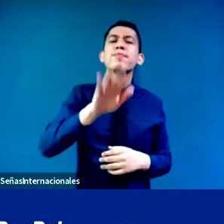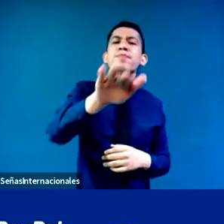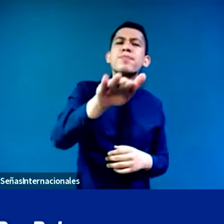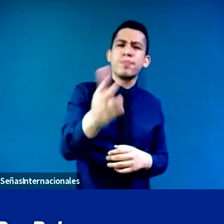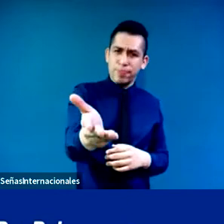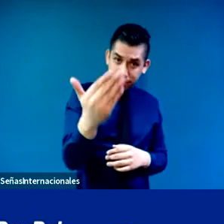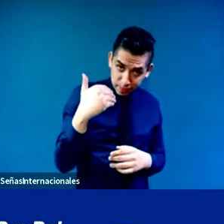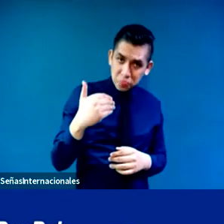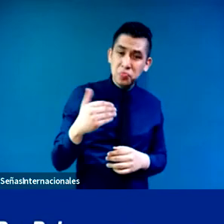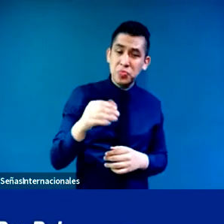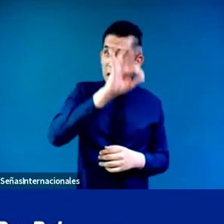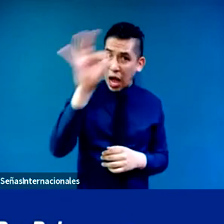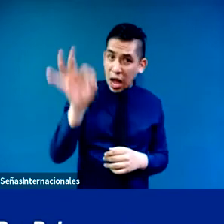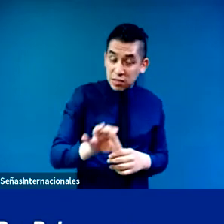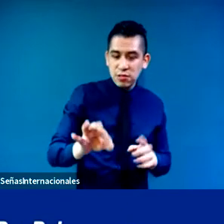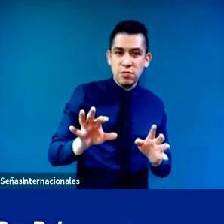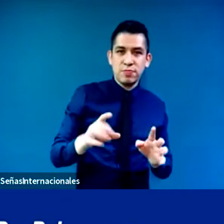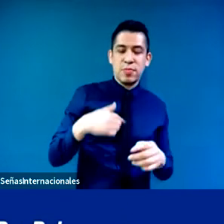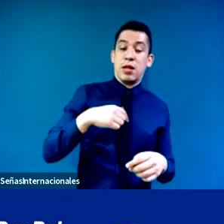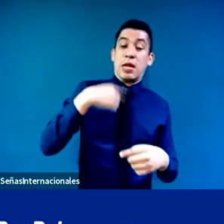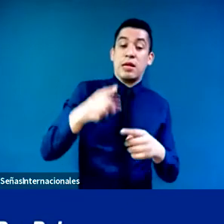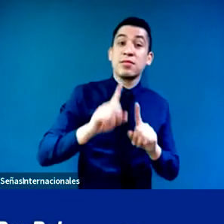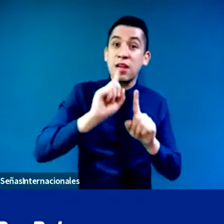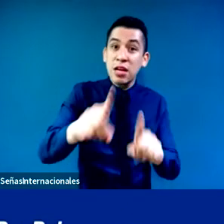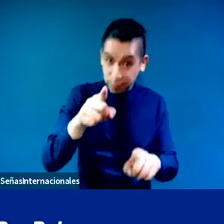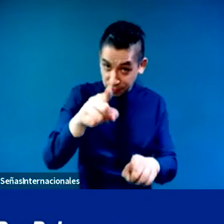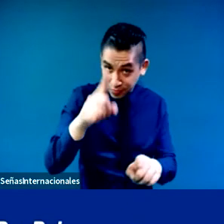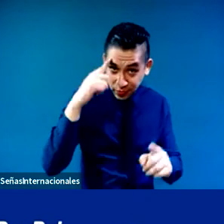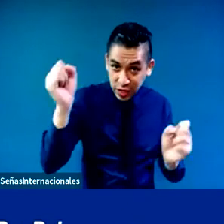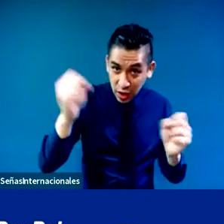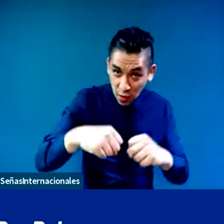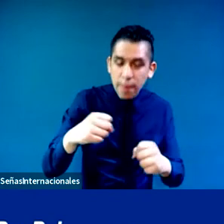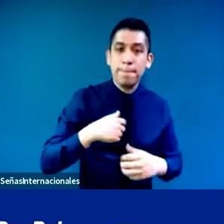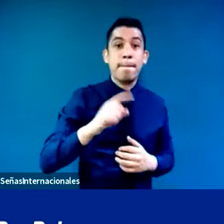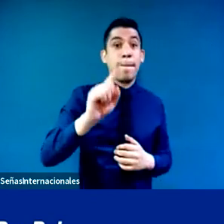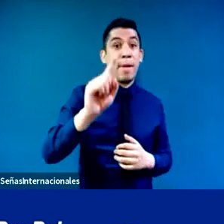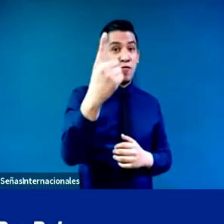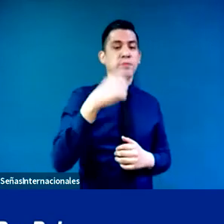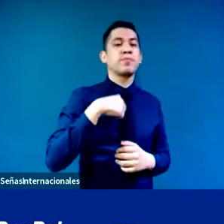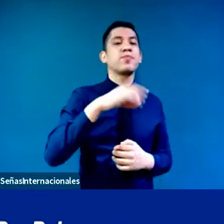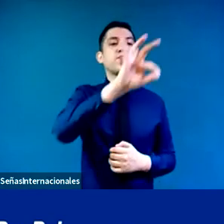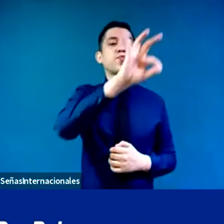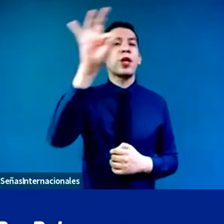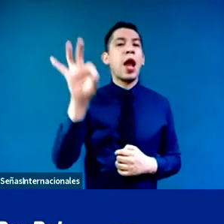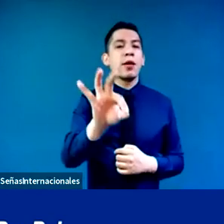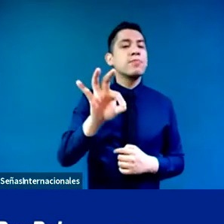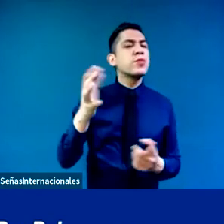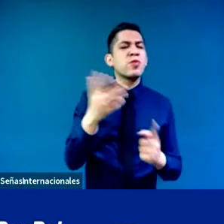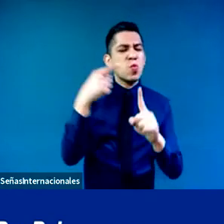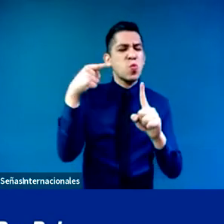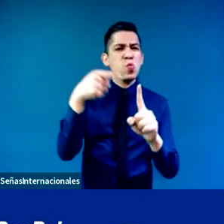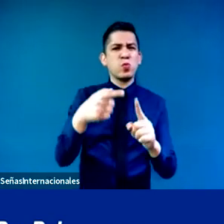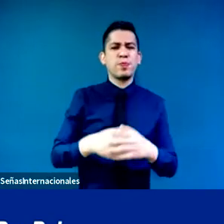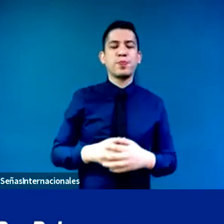So the first question is for Ms. Kachambwa of FEMNET. The question